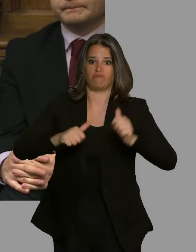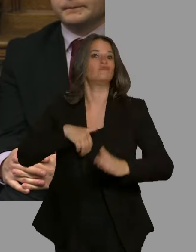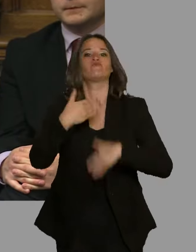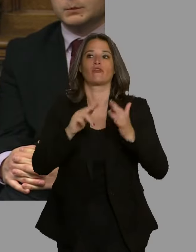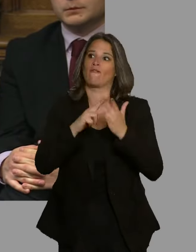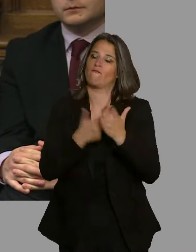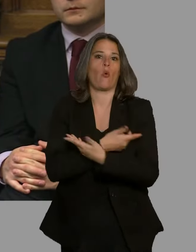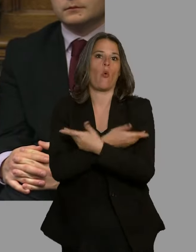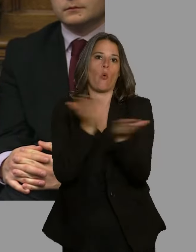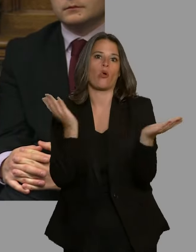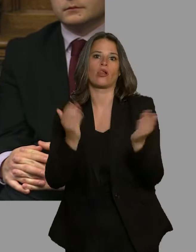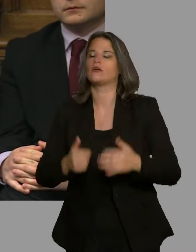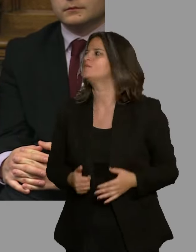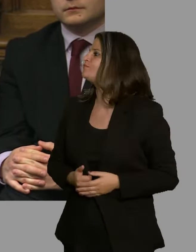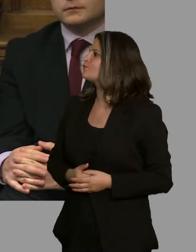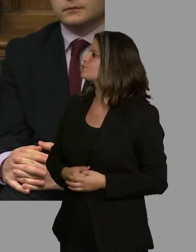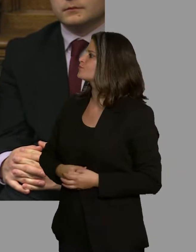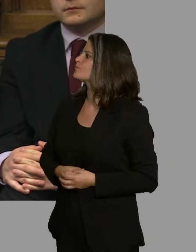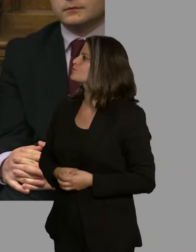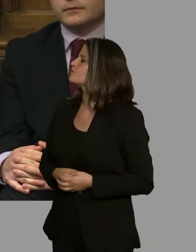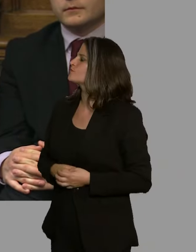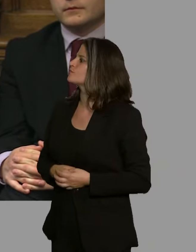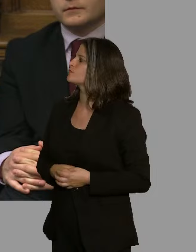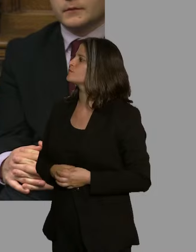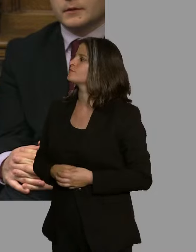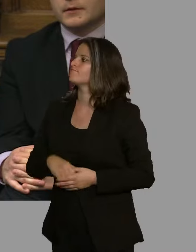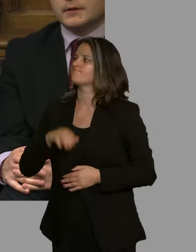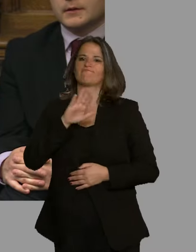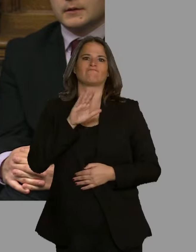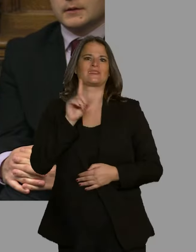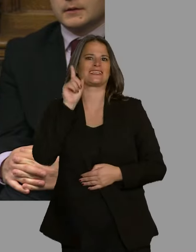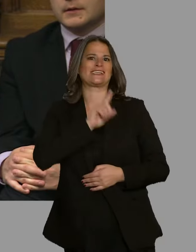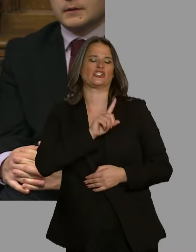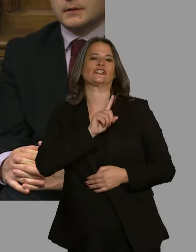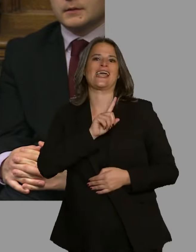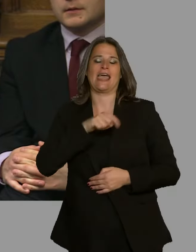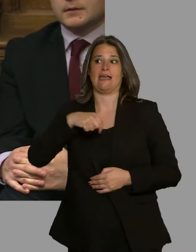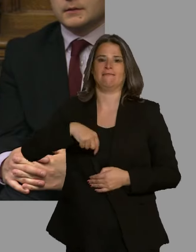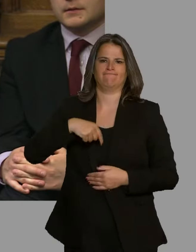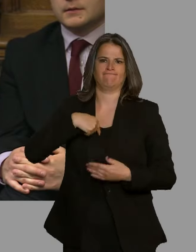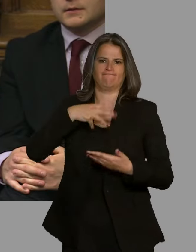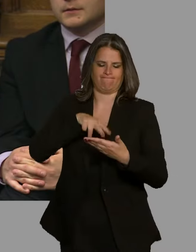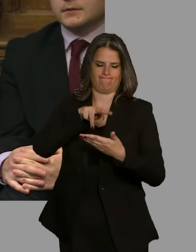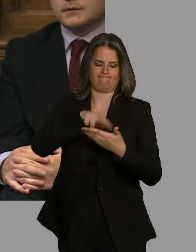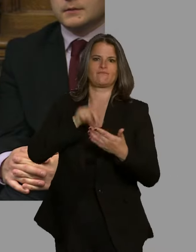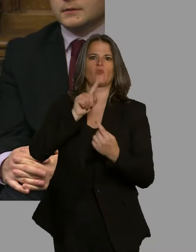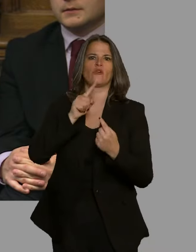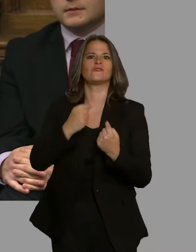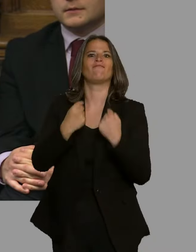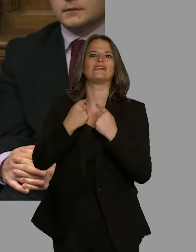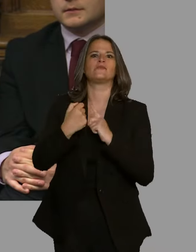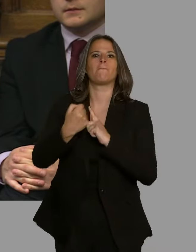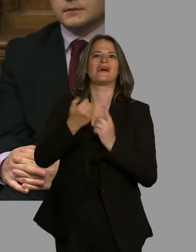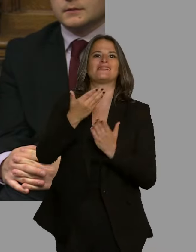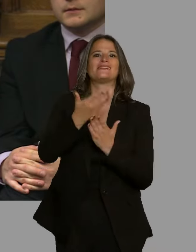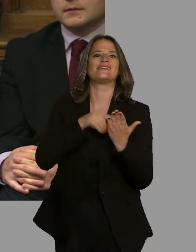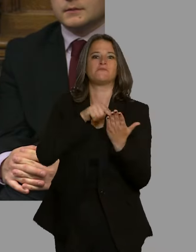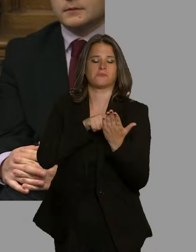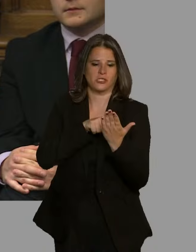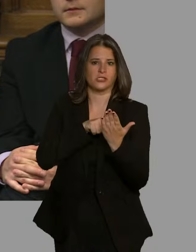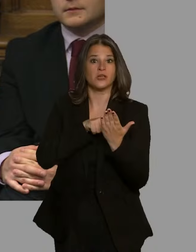to her daughter's killer, Thomas Cashman, because he refused to face her in court. I made up Olivia's